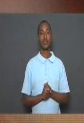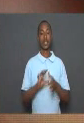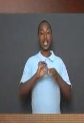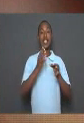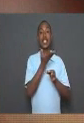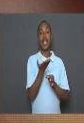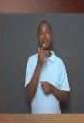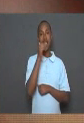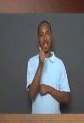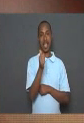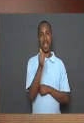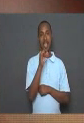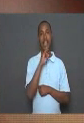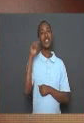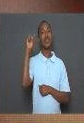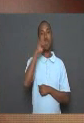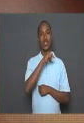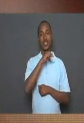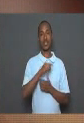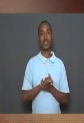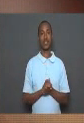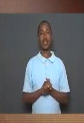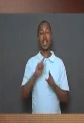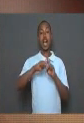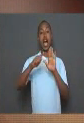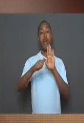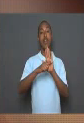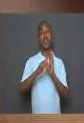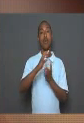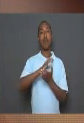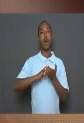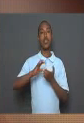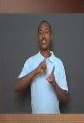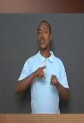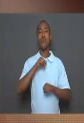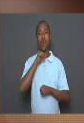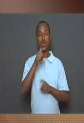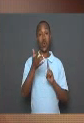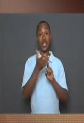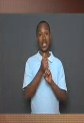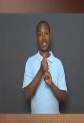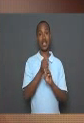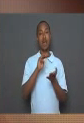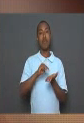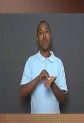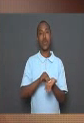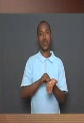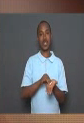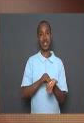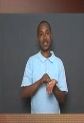Statement A is false. Ionic compounds do not contain